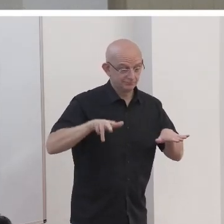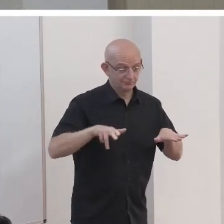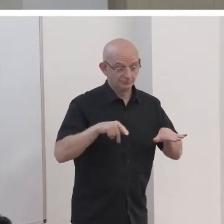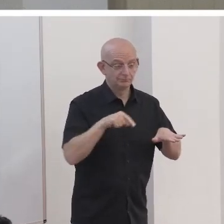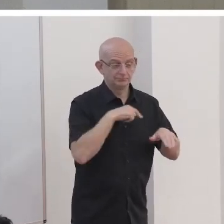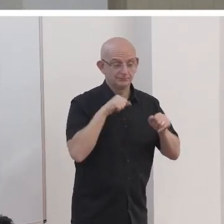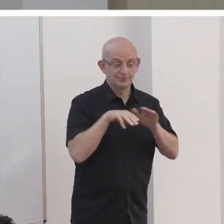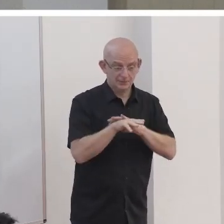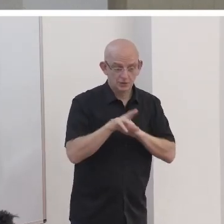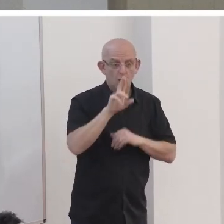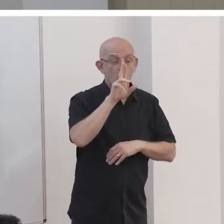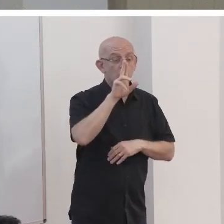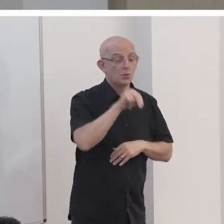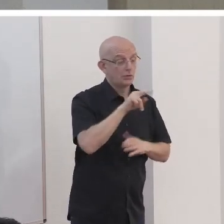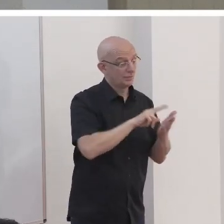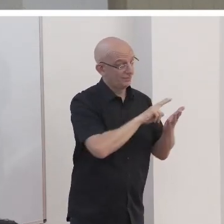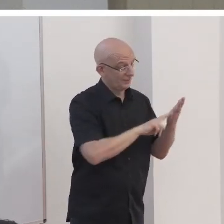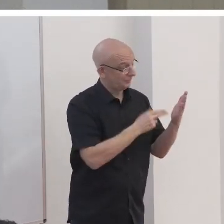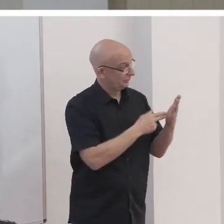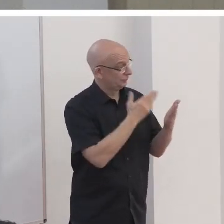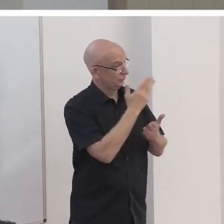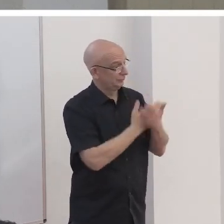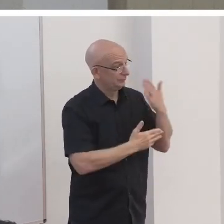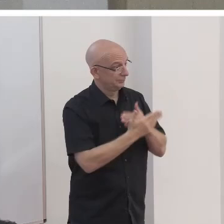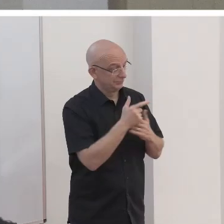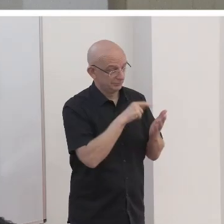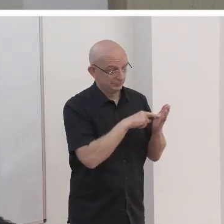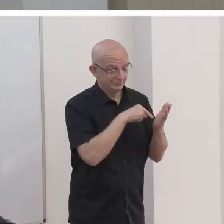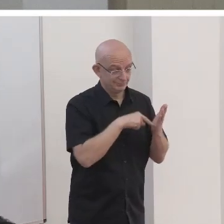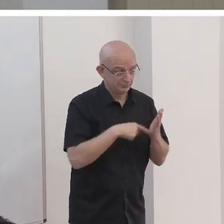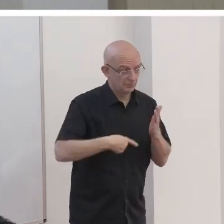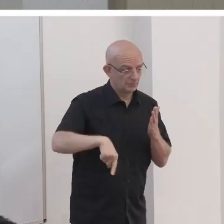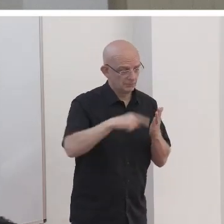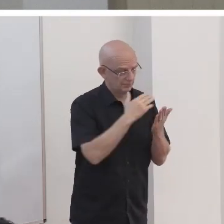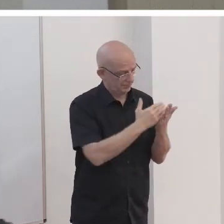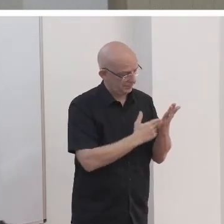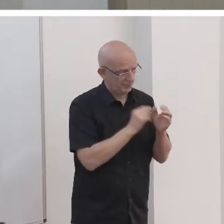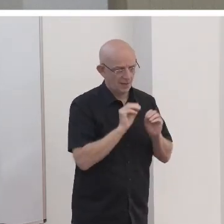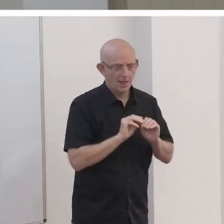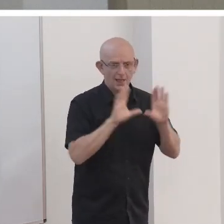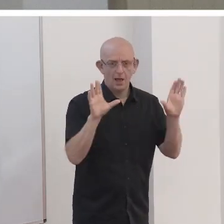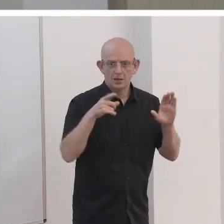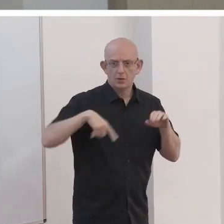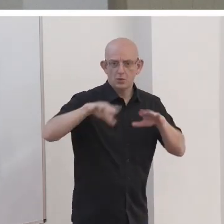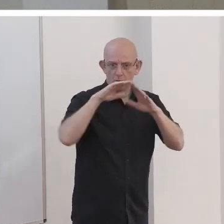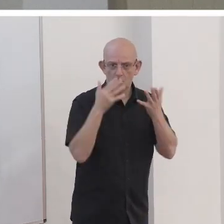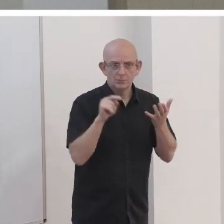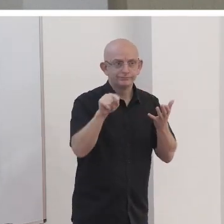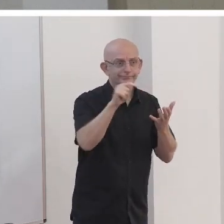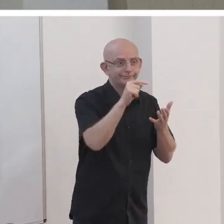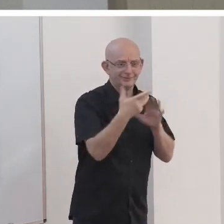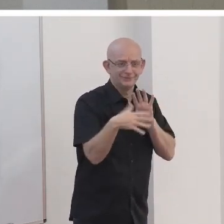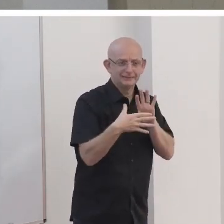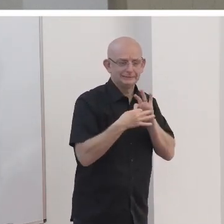how different categories of rights outlined in the Convention relate to people with disabilities. And if you take a